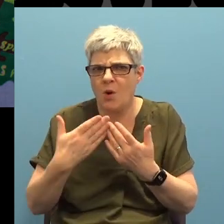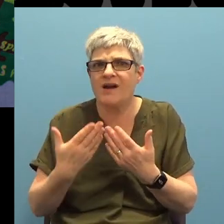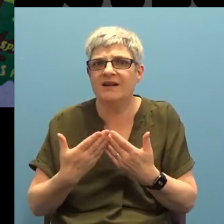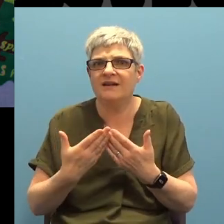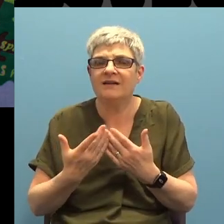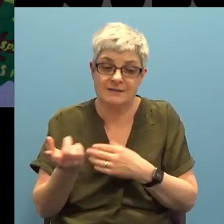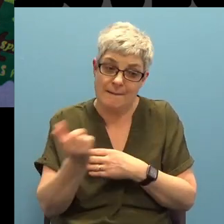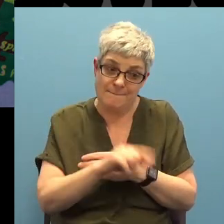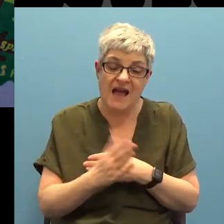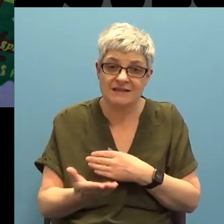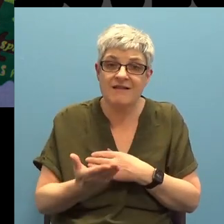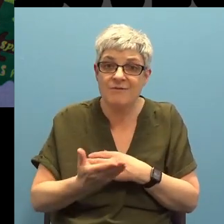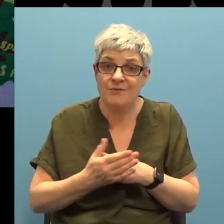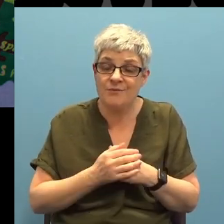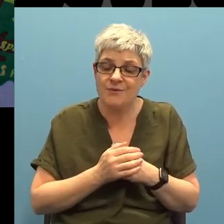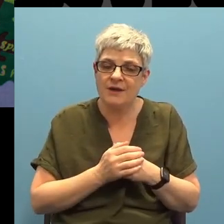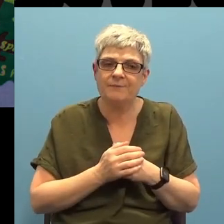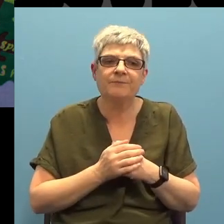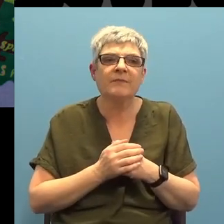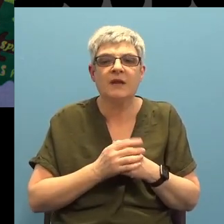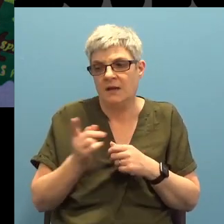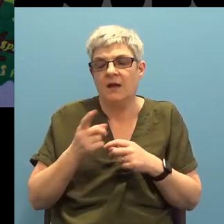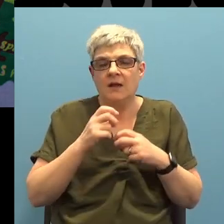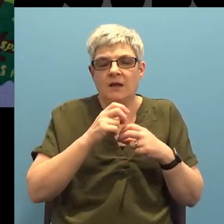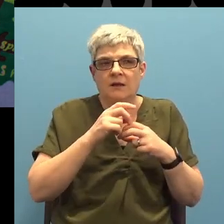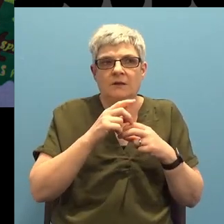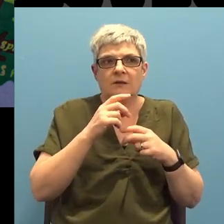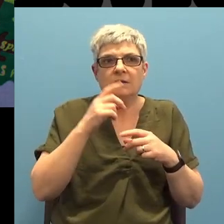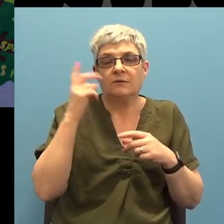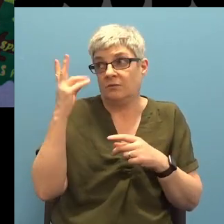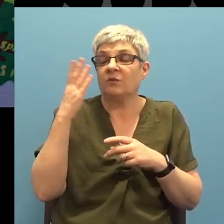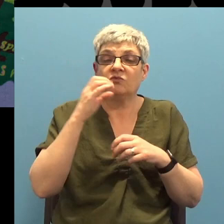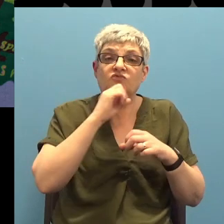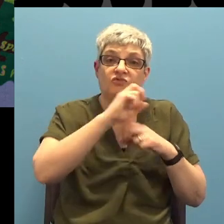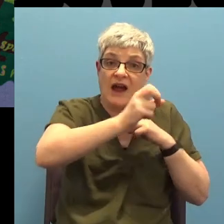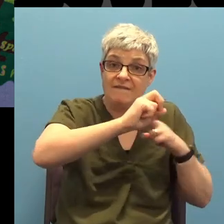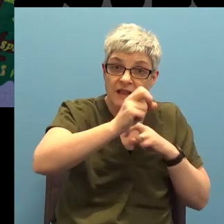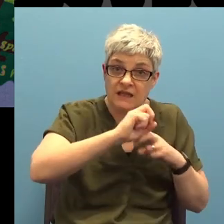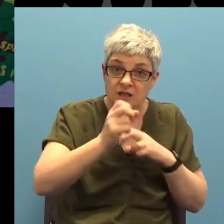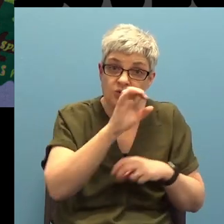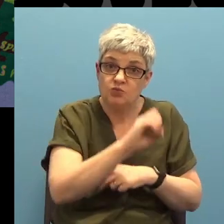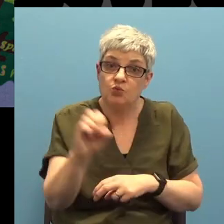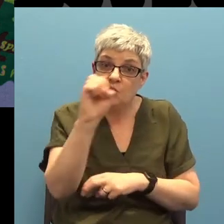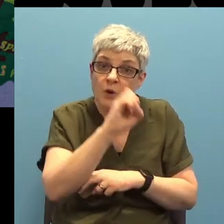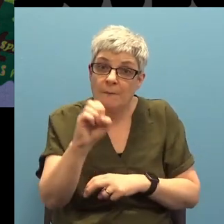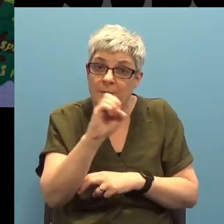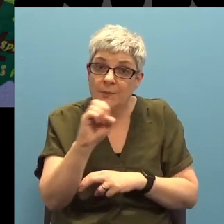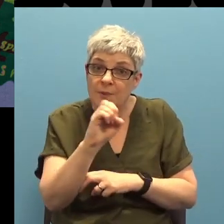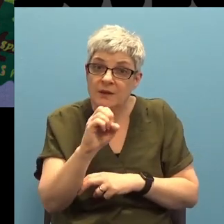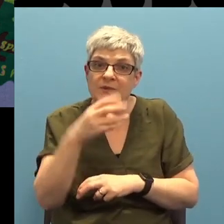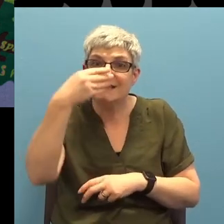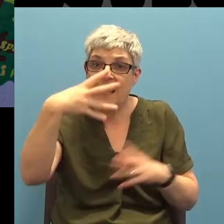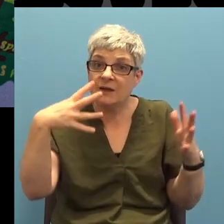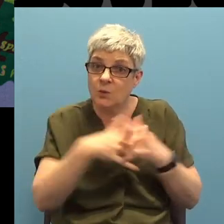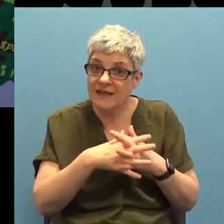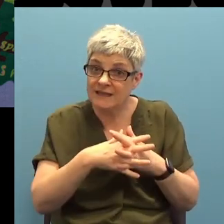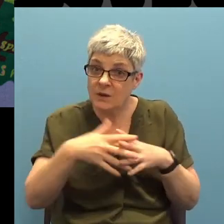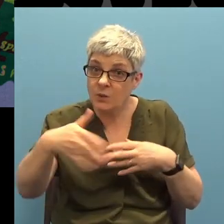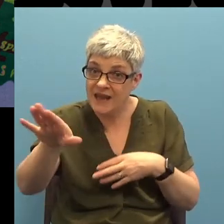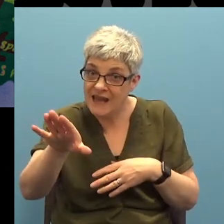back. When I was traveling in Europe a few years ago, I was away for 9 weeks, and I came back to a family